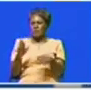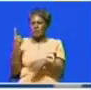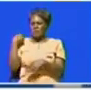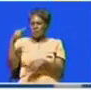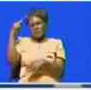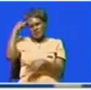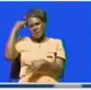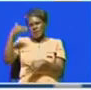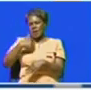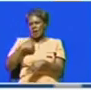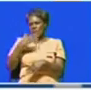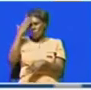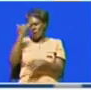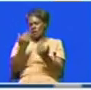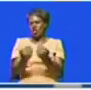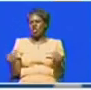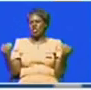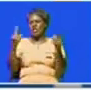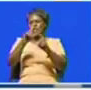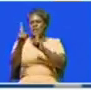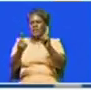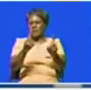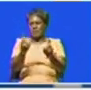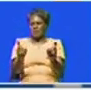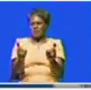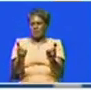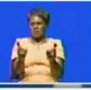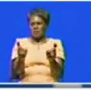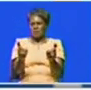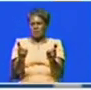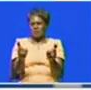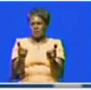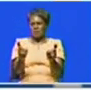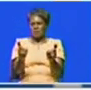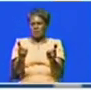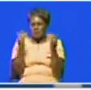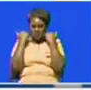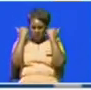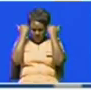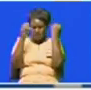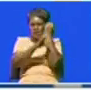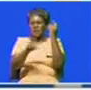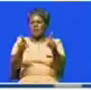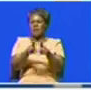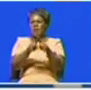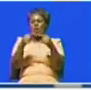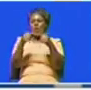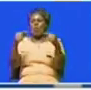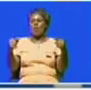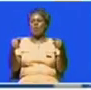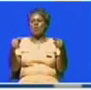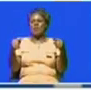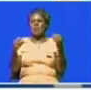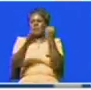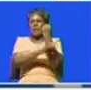makes sense given our children's examinations and the anxiety that's going on in the country. We are opposed to making